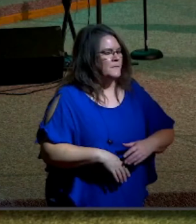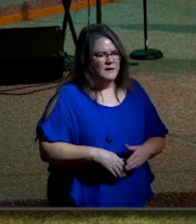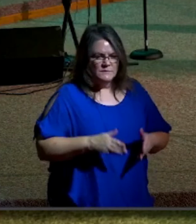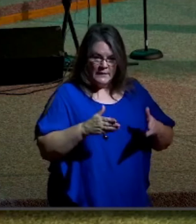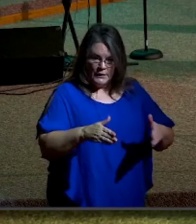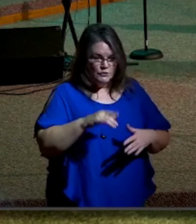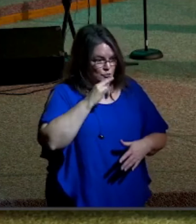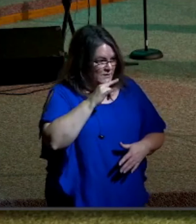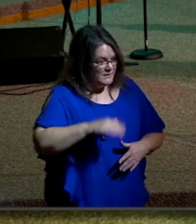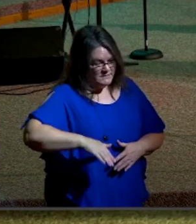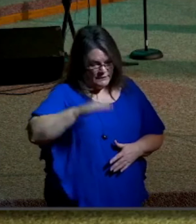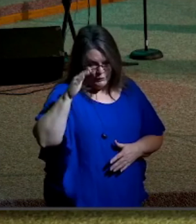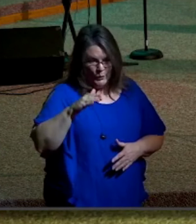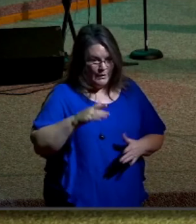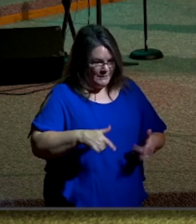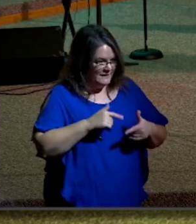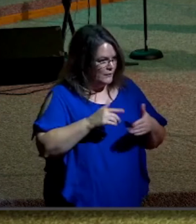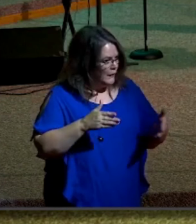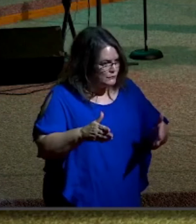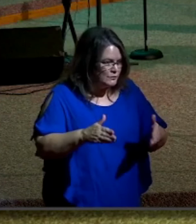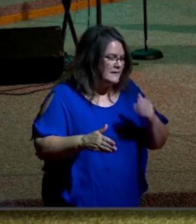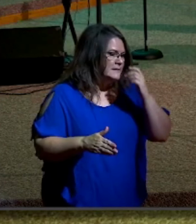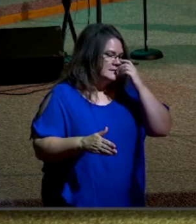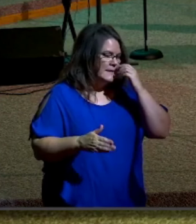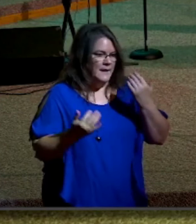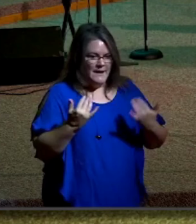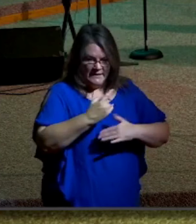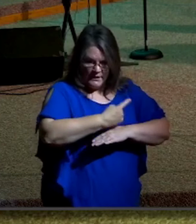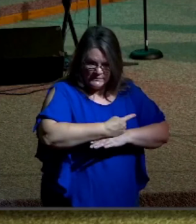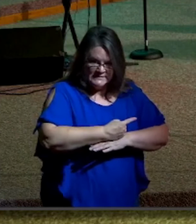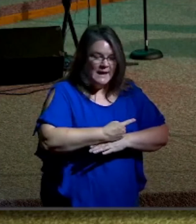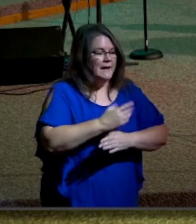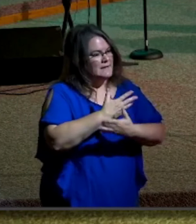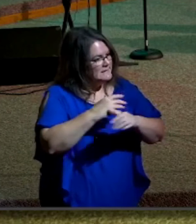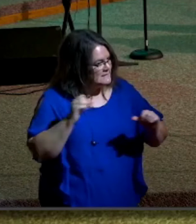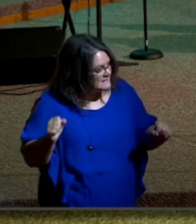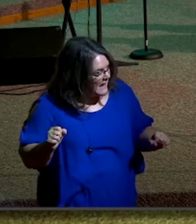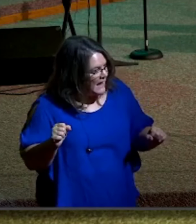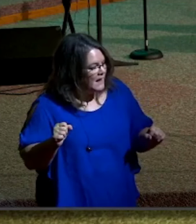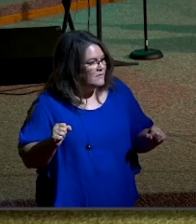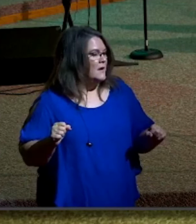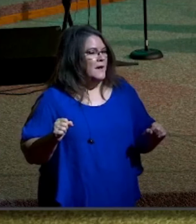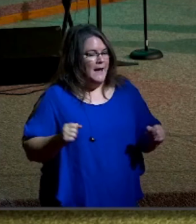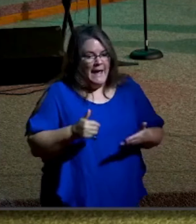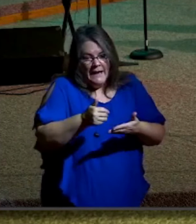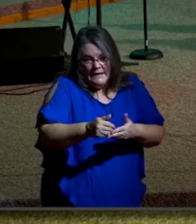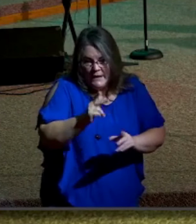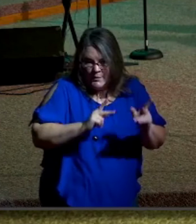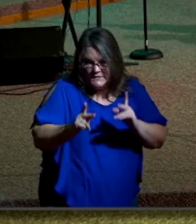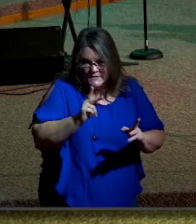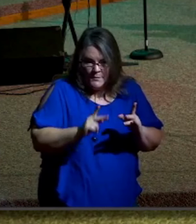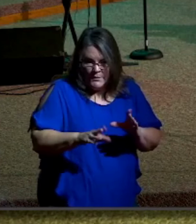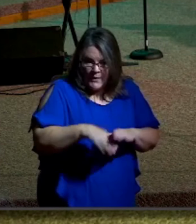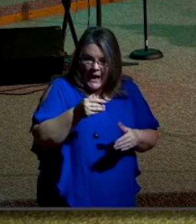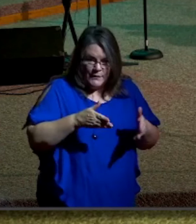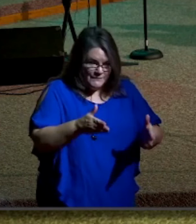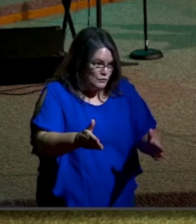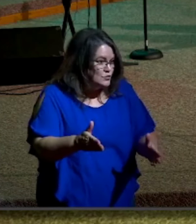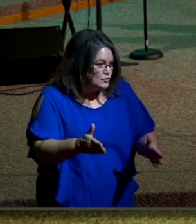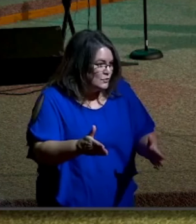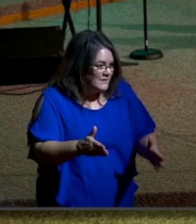as a street kid. And then now today, he got saved and he rescues those kids from the streets. And he's planted two